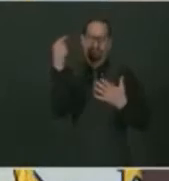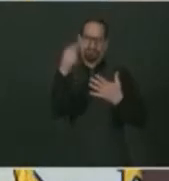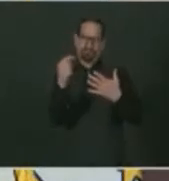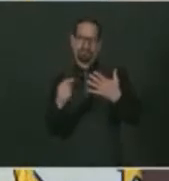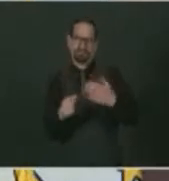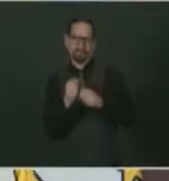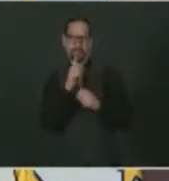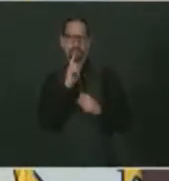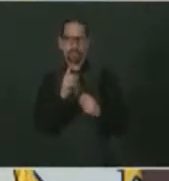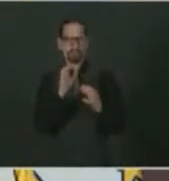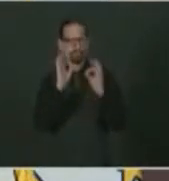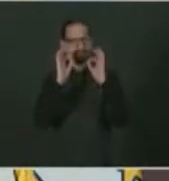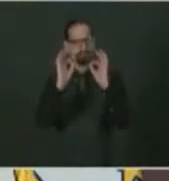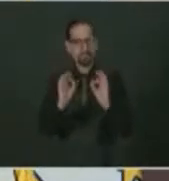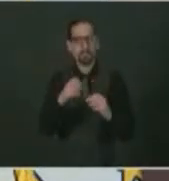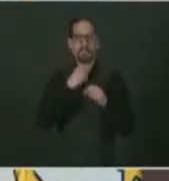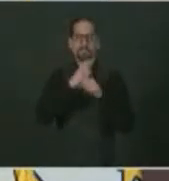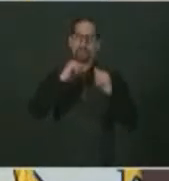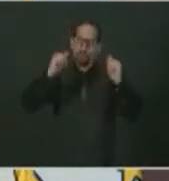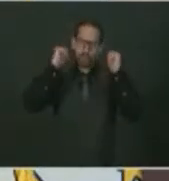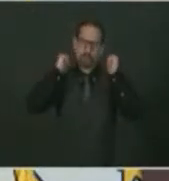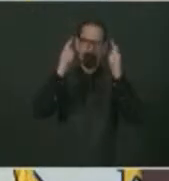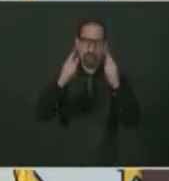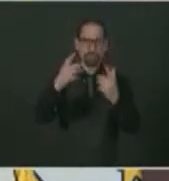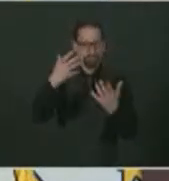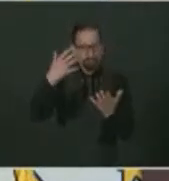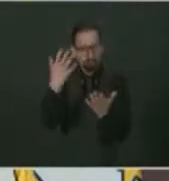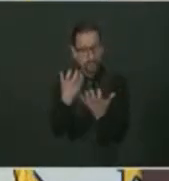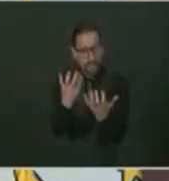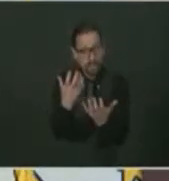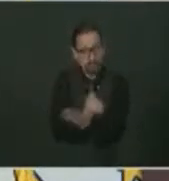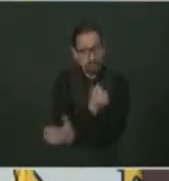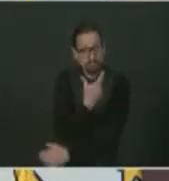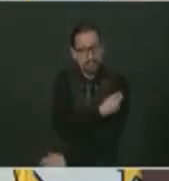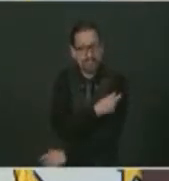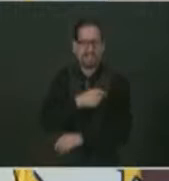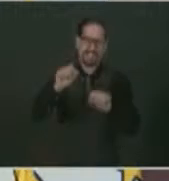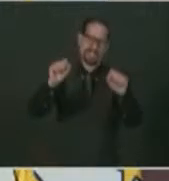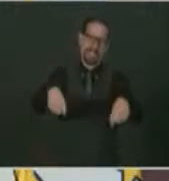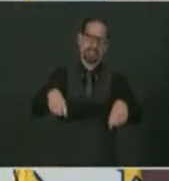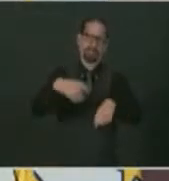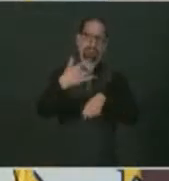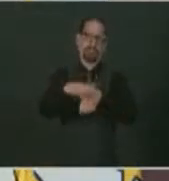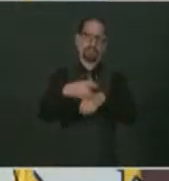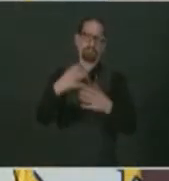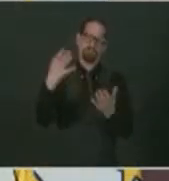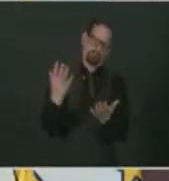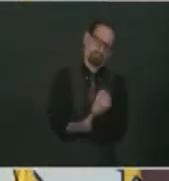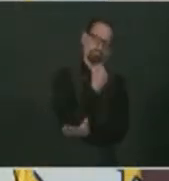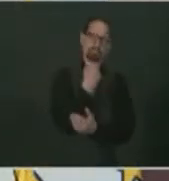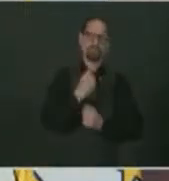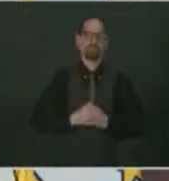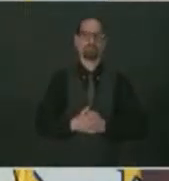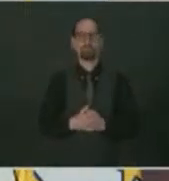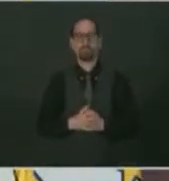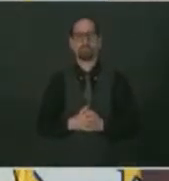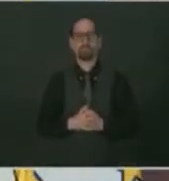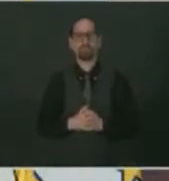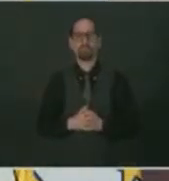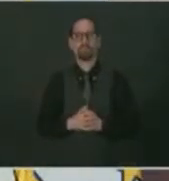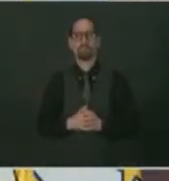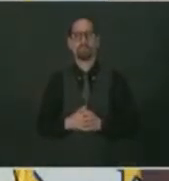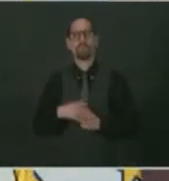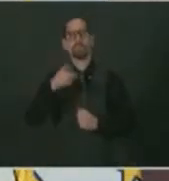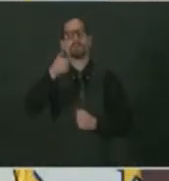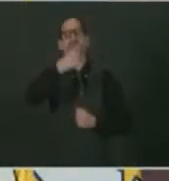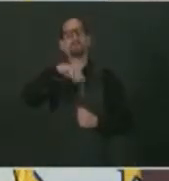that everyone who wants to get vaccinated can and will get vaccinated here in Rhode Island. We know that some people